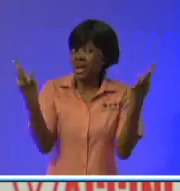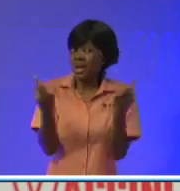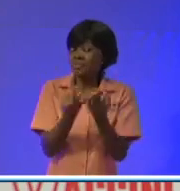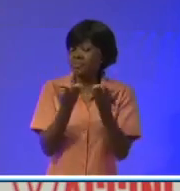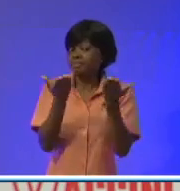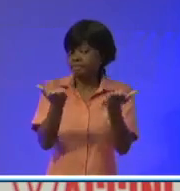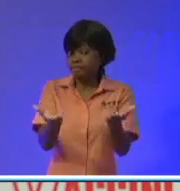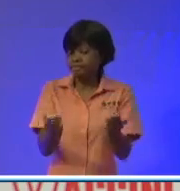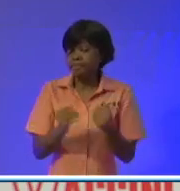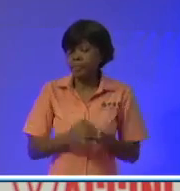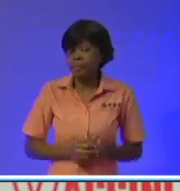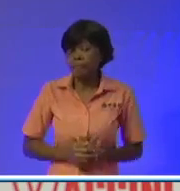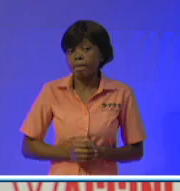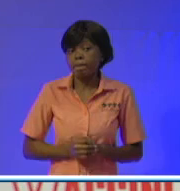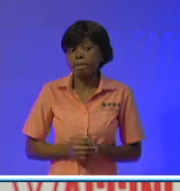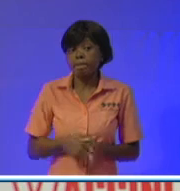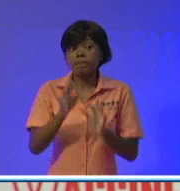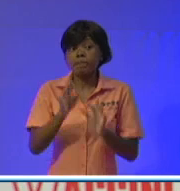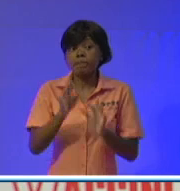For the past 3 weeks,